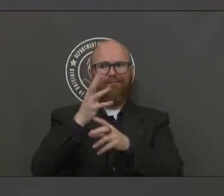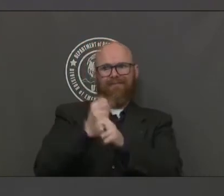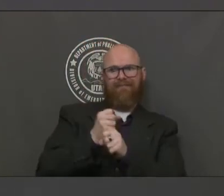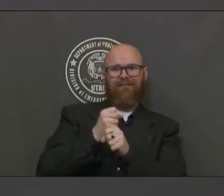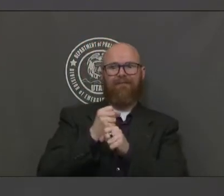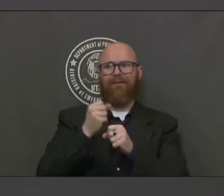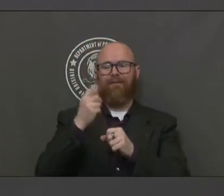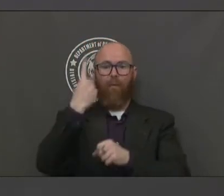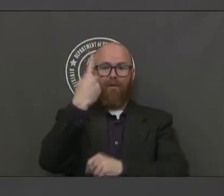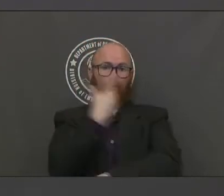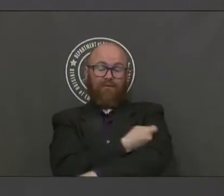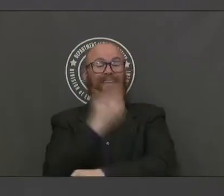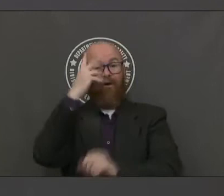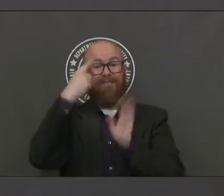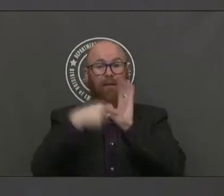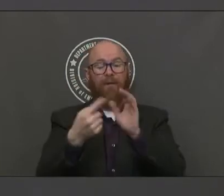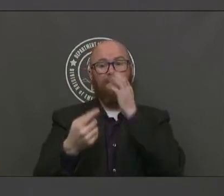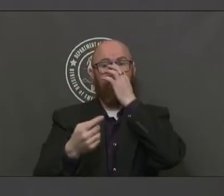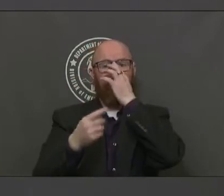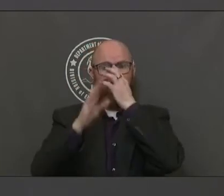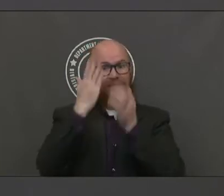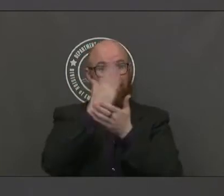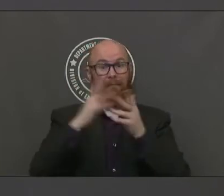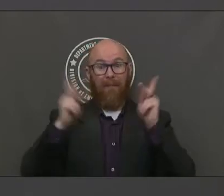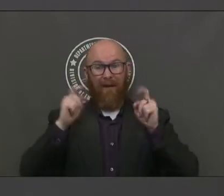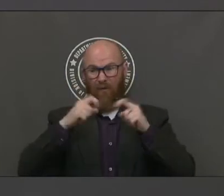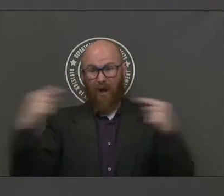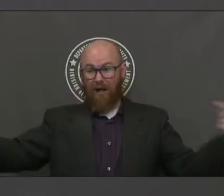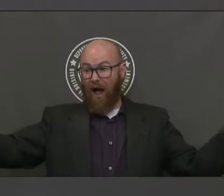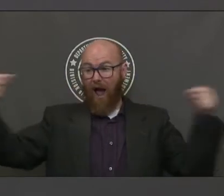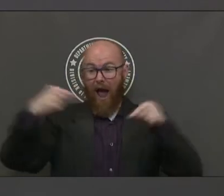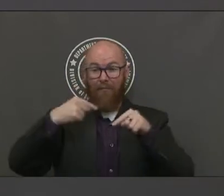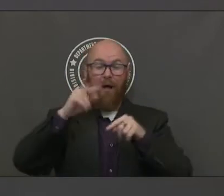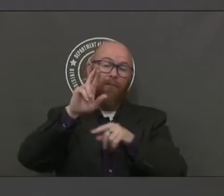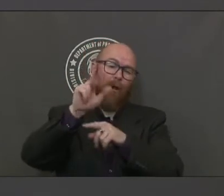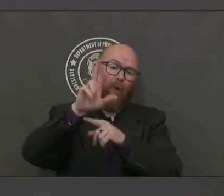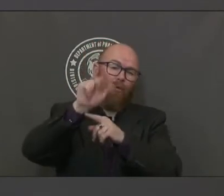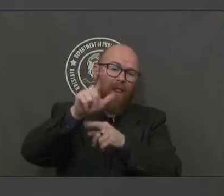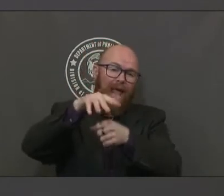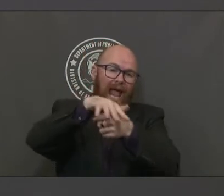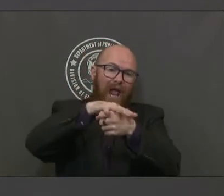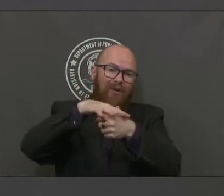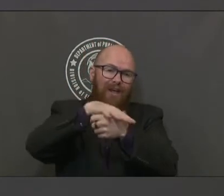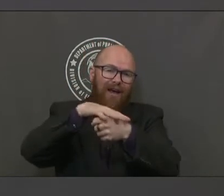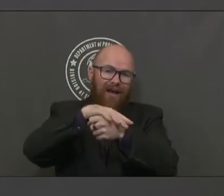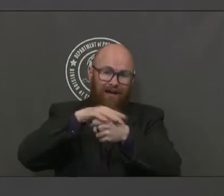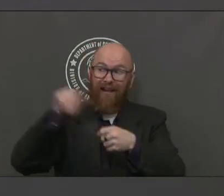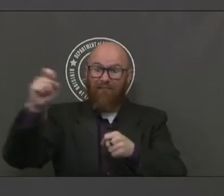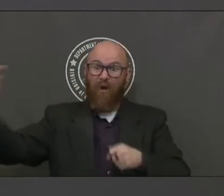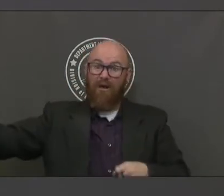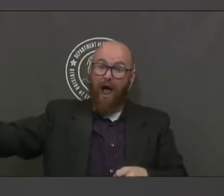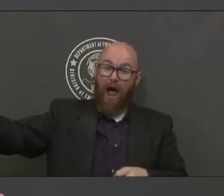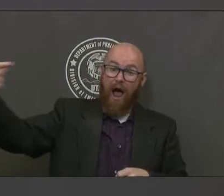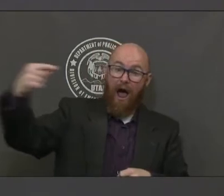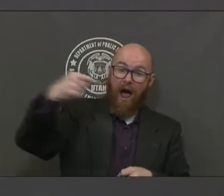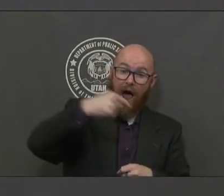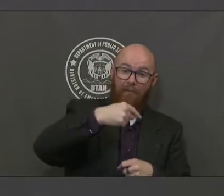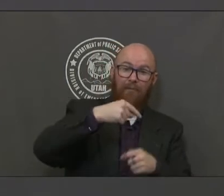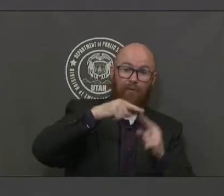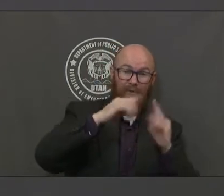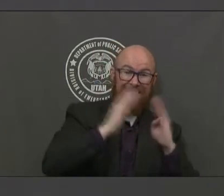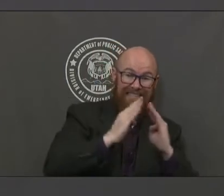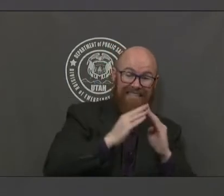to easily come back for a second dose. And so ones that, we might use in our mobile vaccination clinics because it's easier